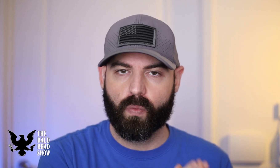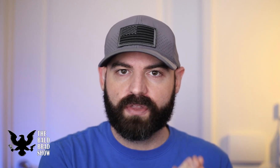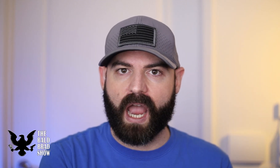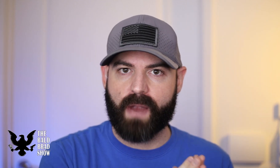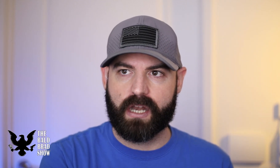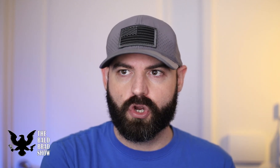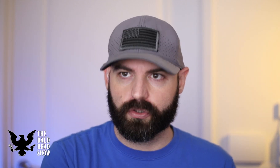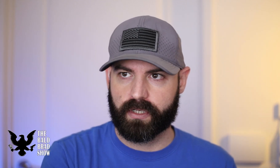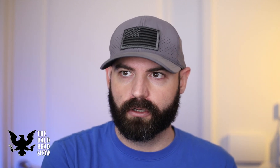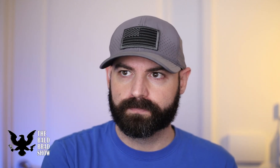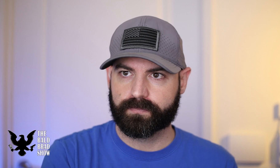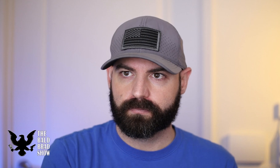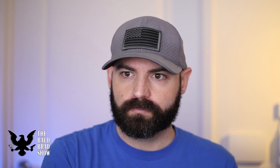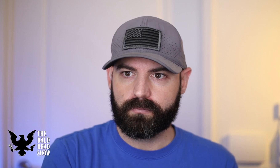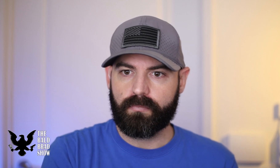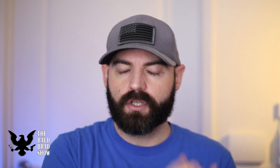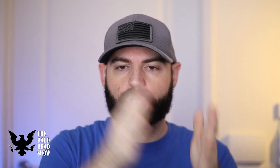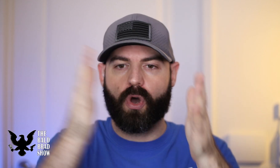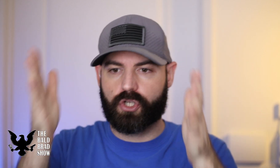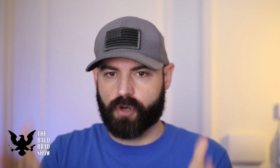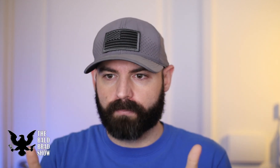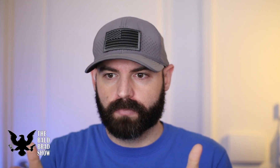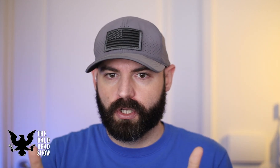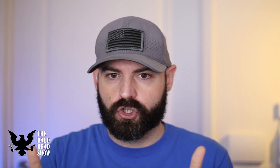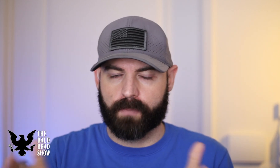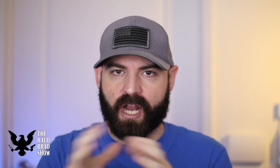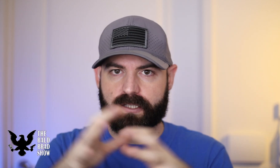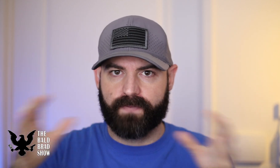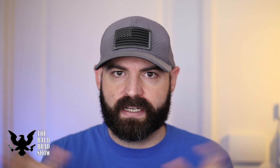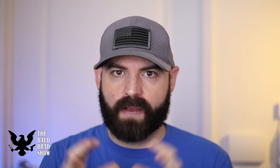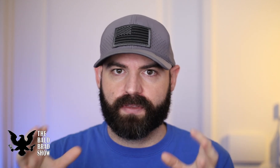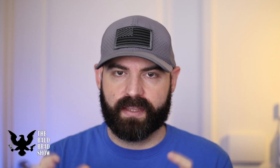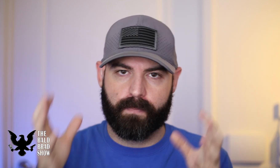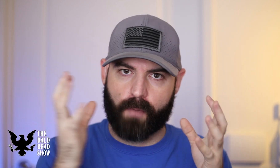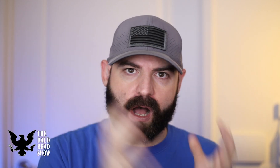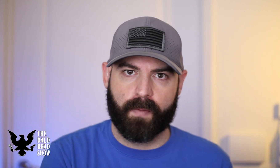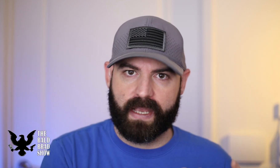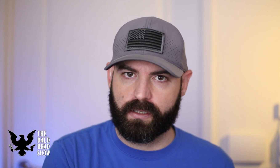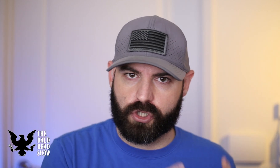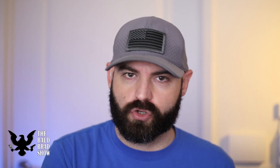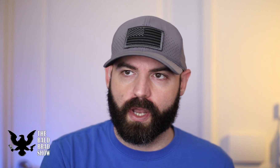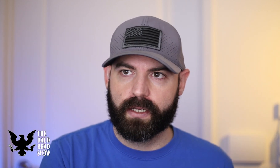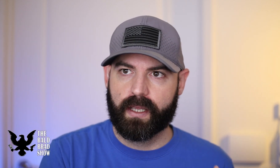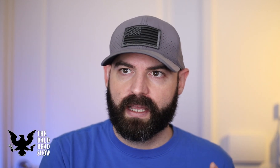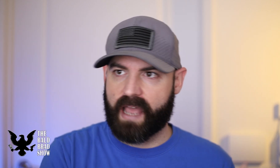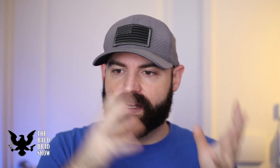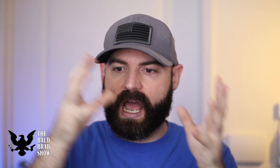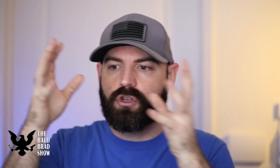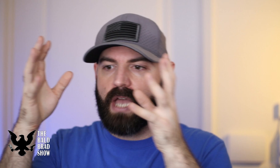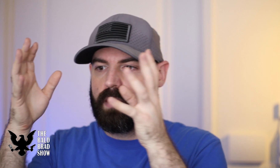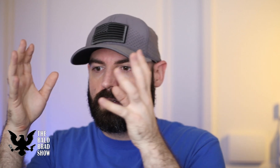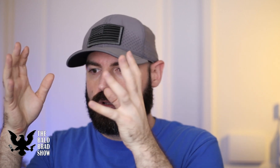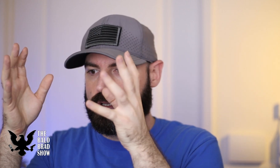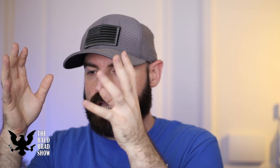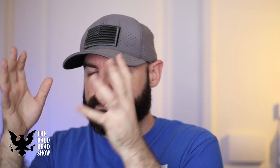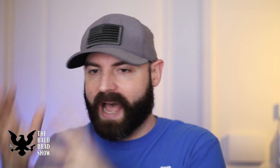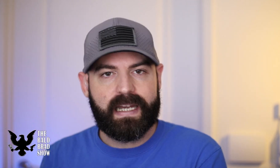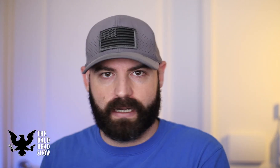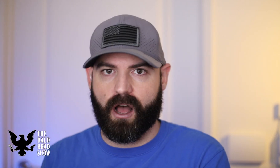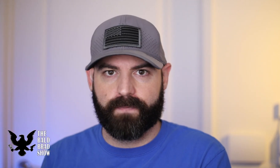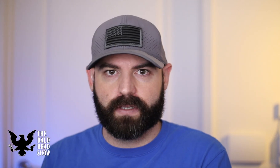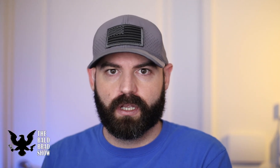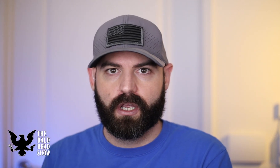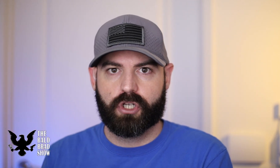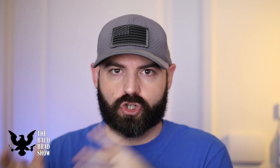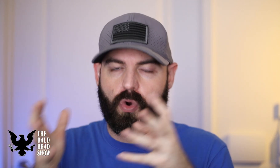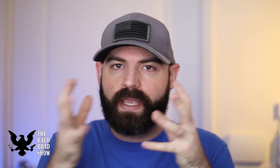decision with the Iran nuclear deal. You go to Trump. Trump tries to fix everything that Obama basically destroyed. And then now you got Biden